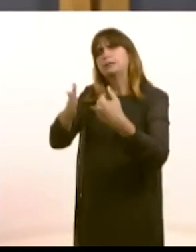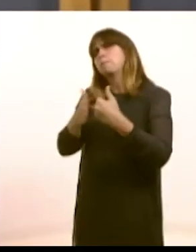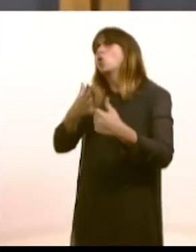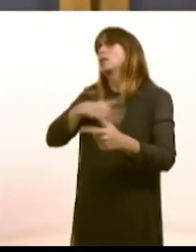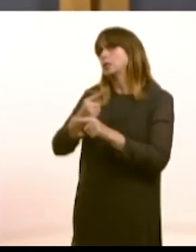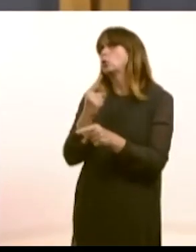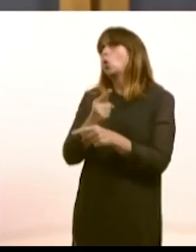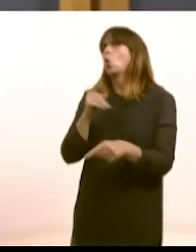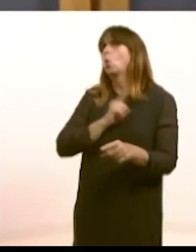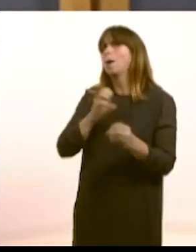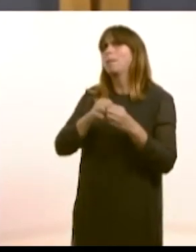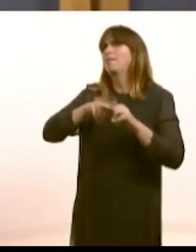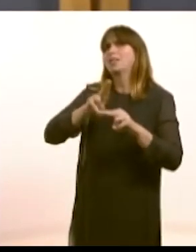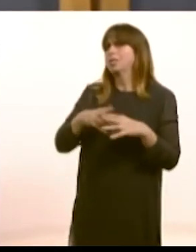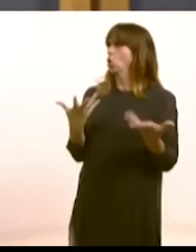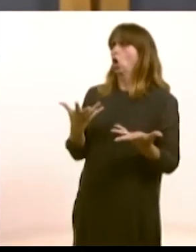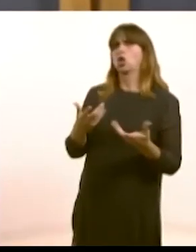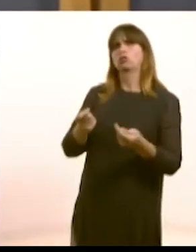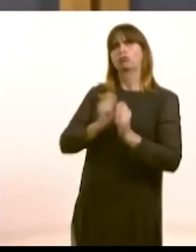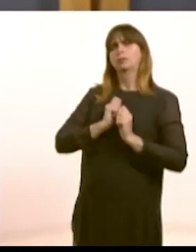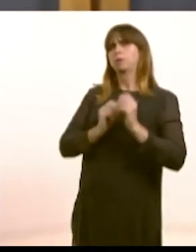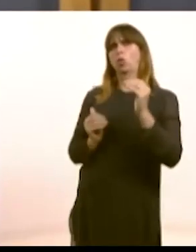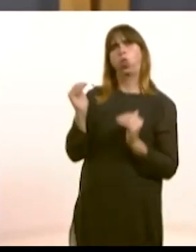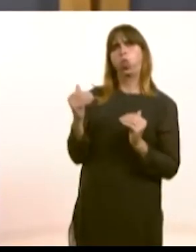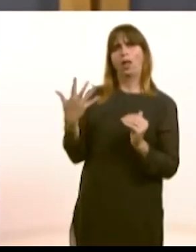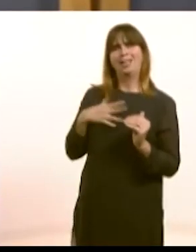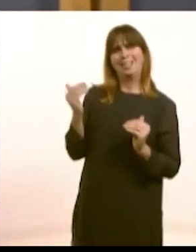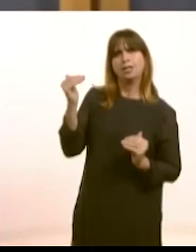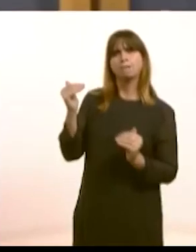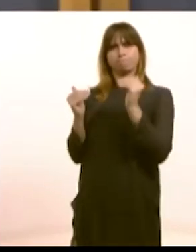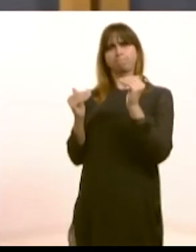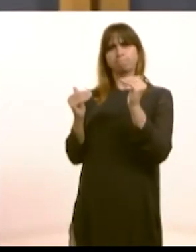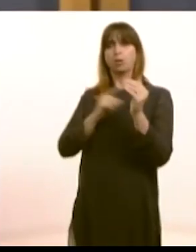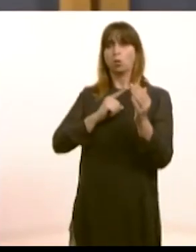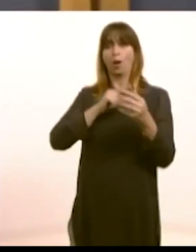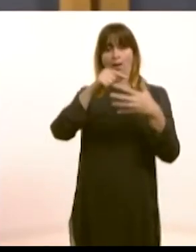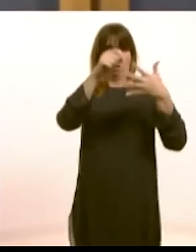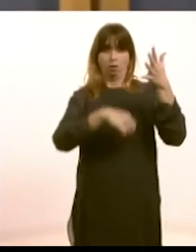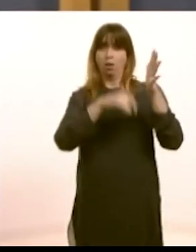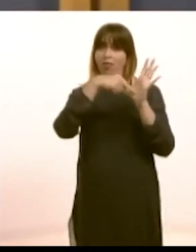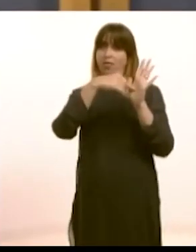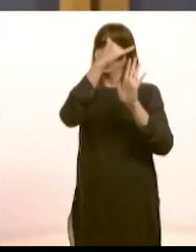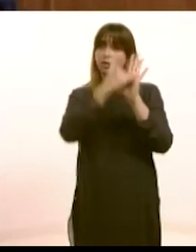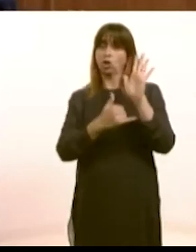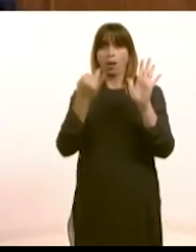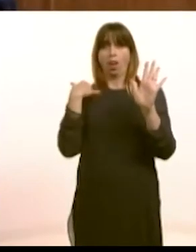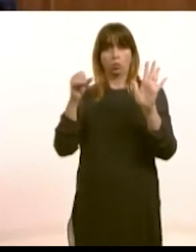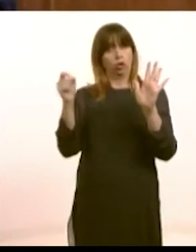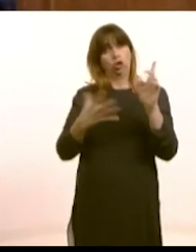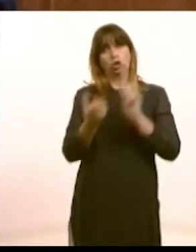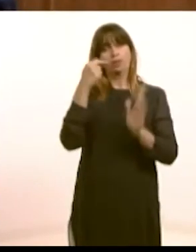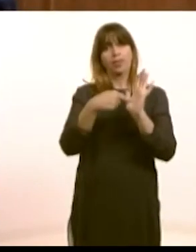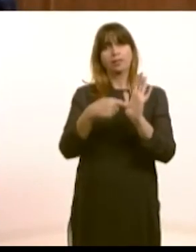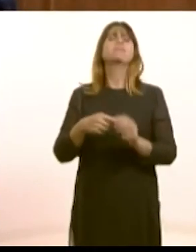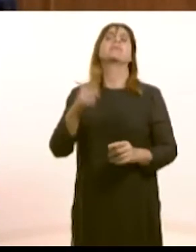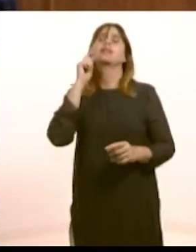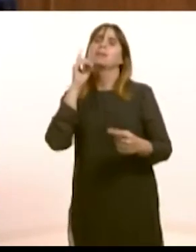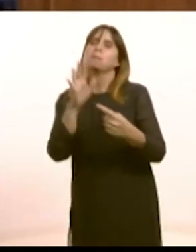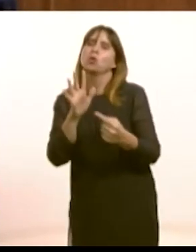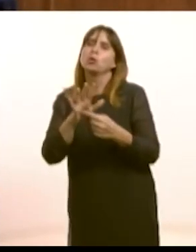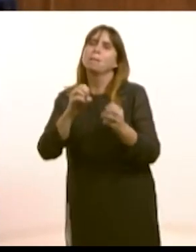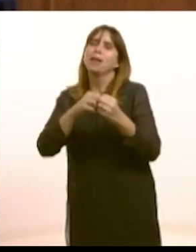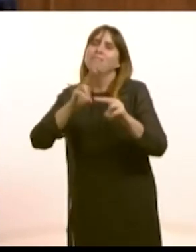area to better treatment as part of the government's overall objective stated in its high-flown document last week? It's absolutely essential that the area gets better